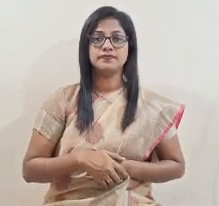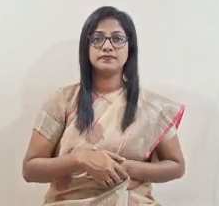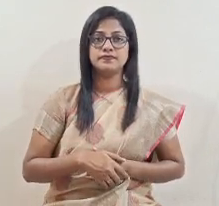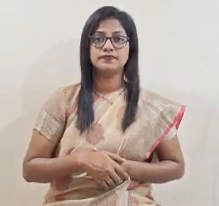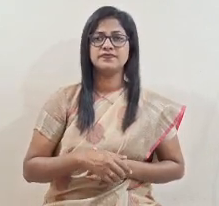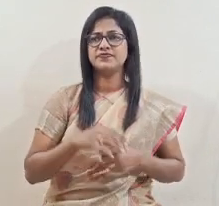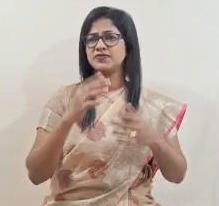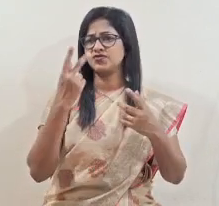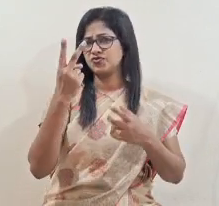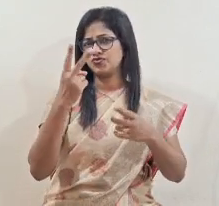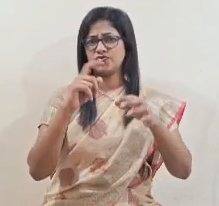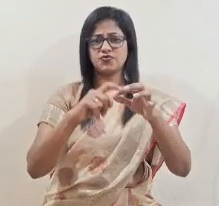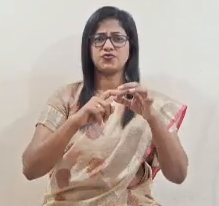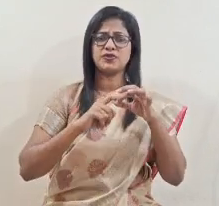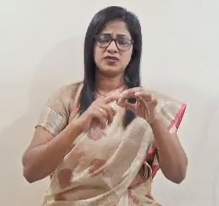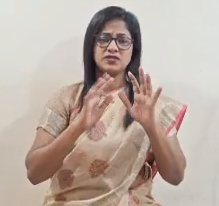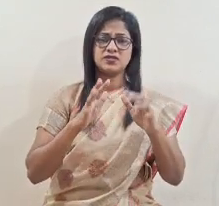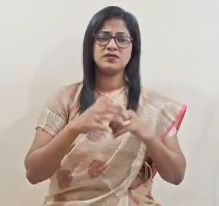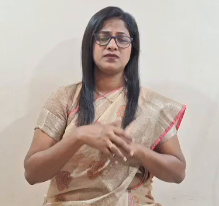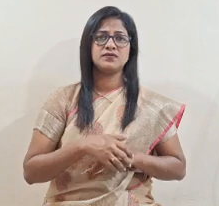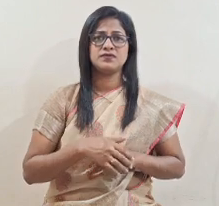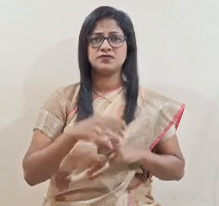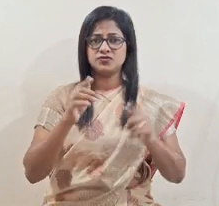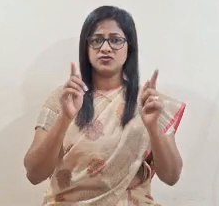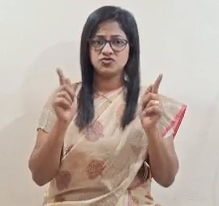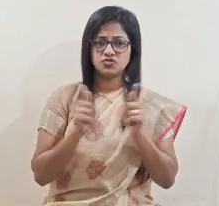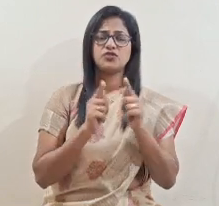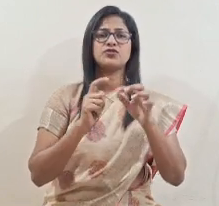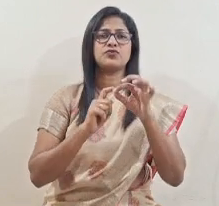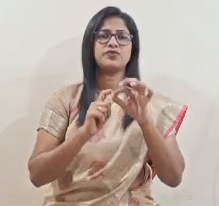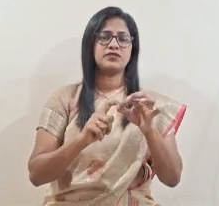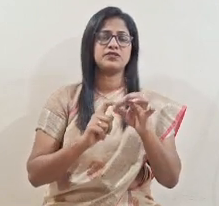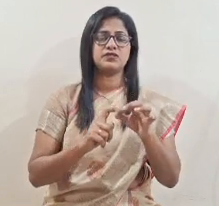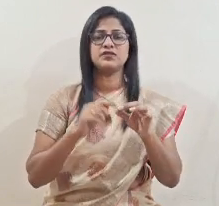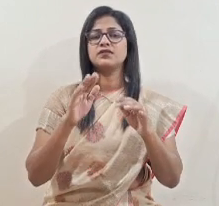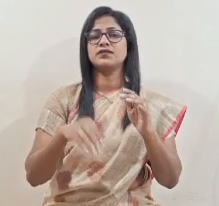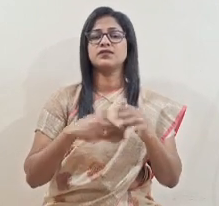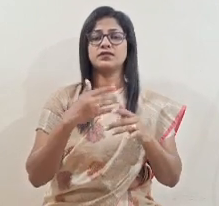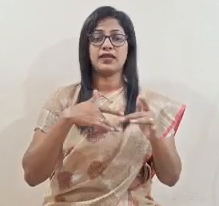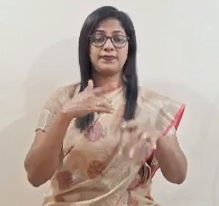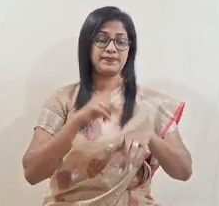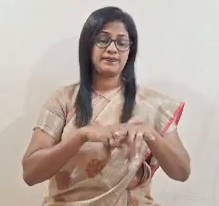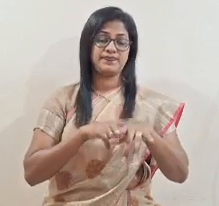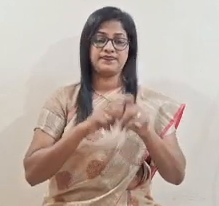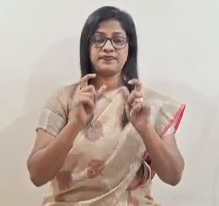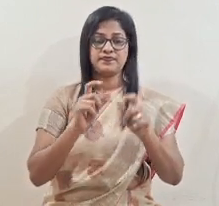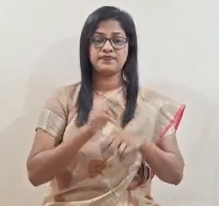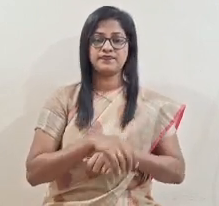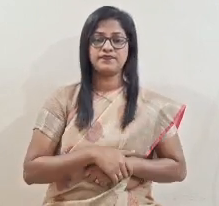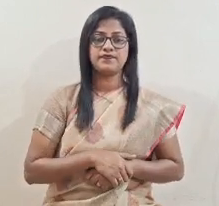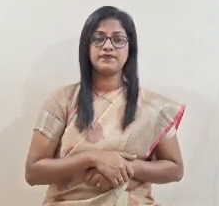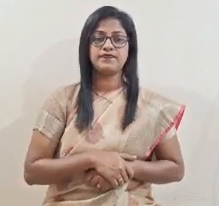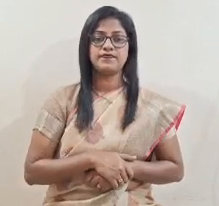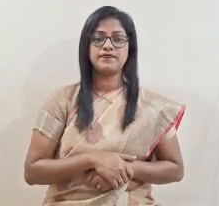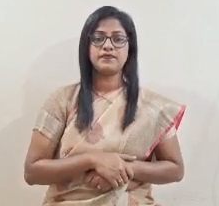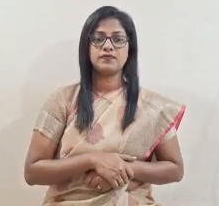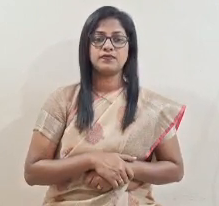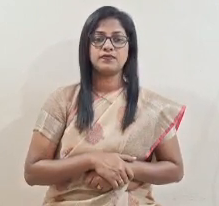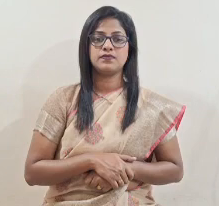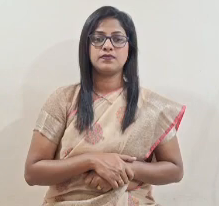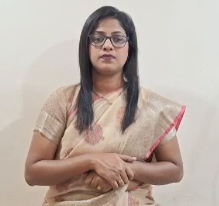Yeah, we can take two questions, shorter questions in the interest of time.